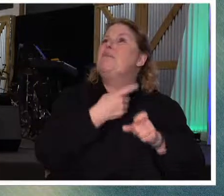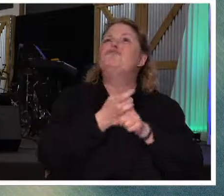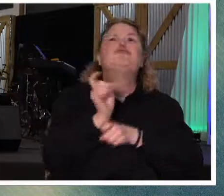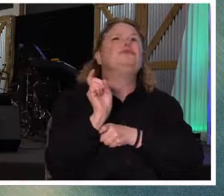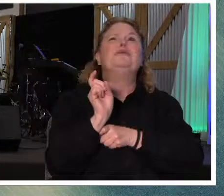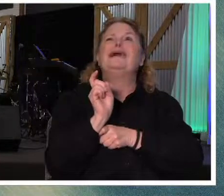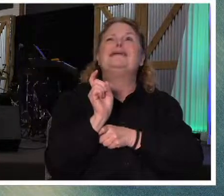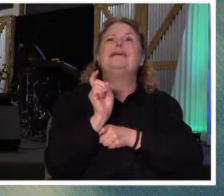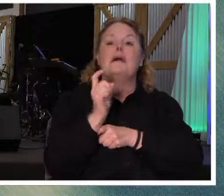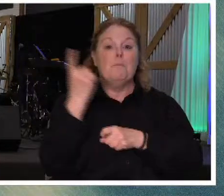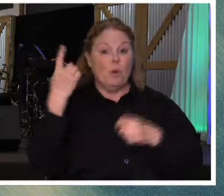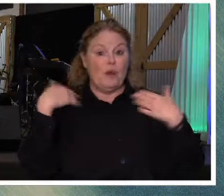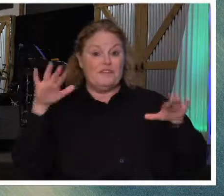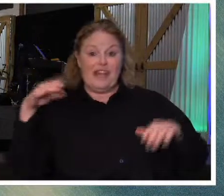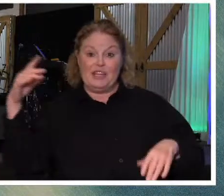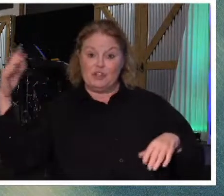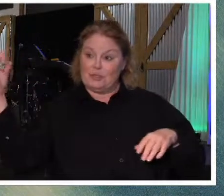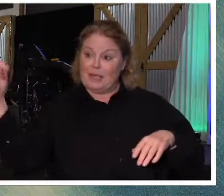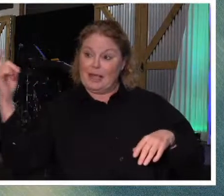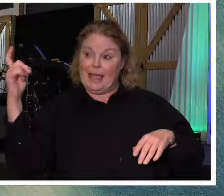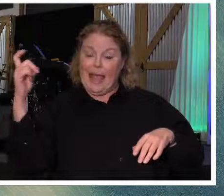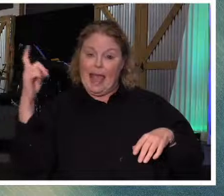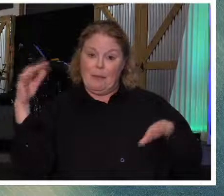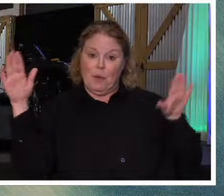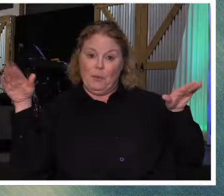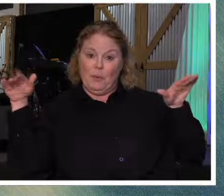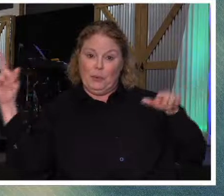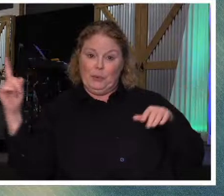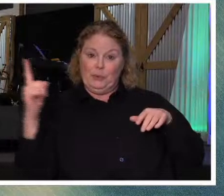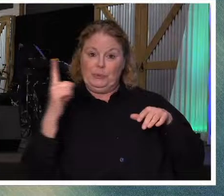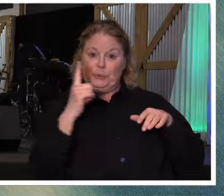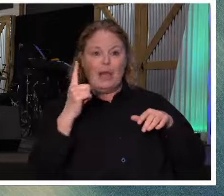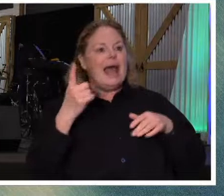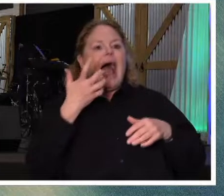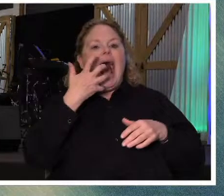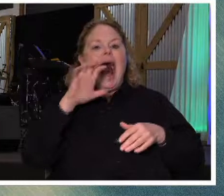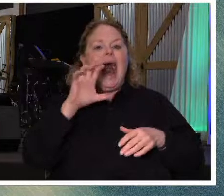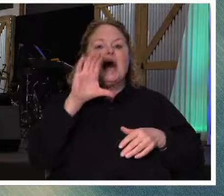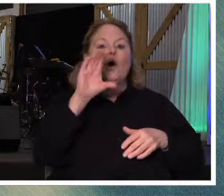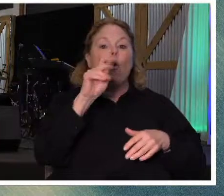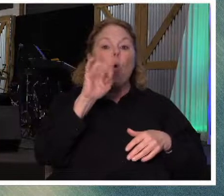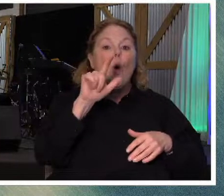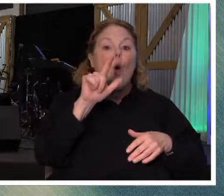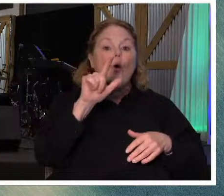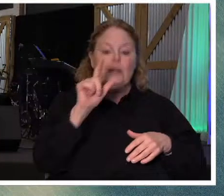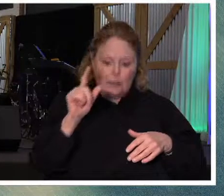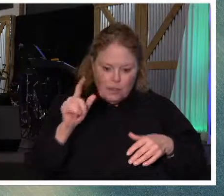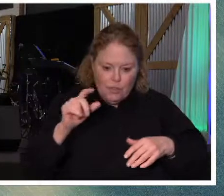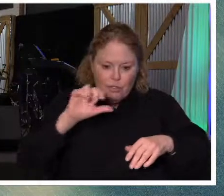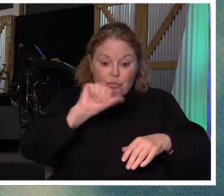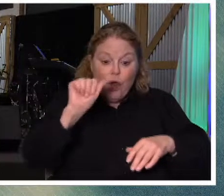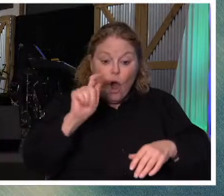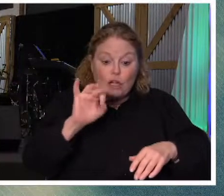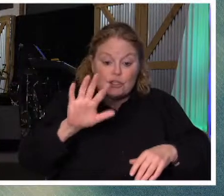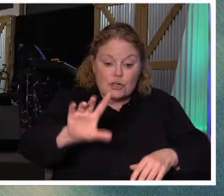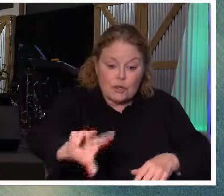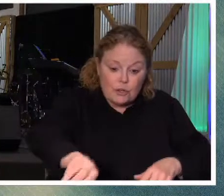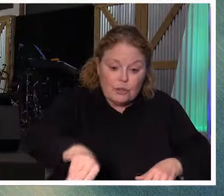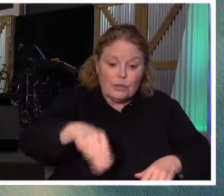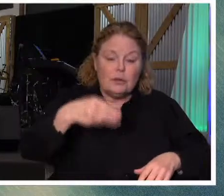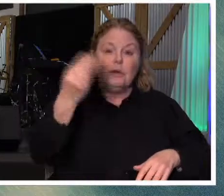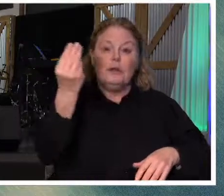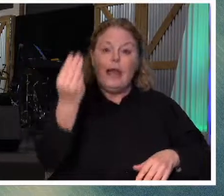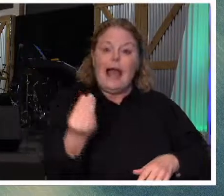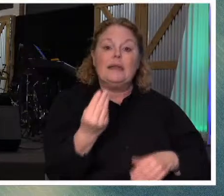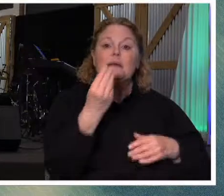to me with a live coal in his hands, which he had taken with tongs from the altar. With it he touched my